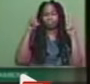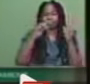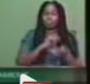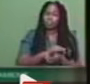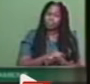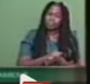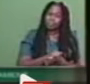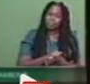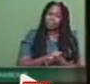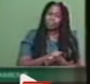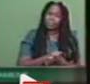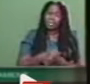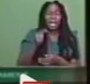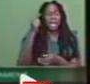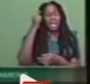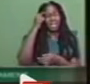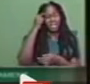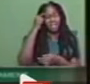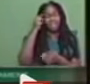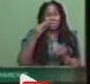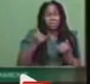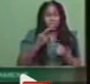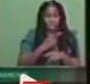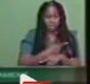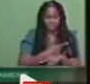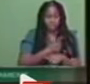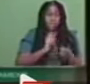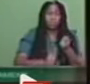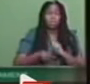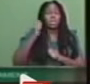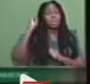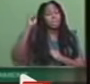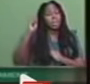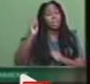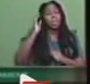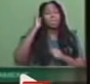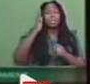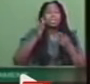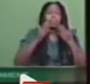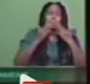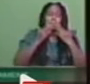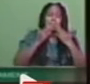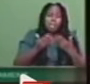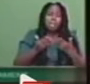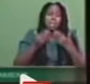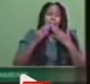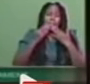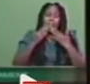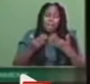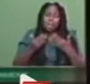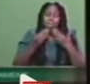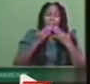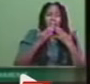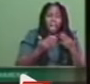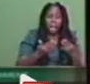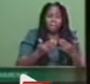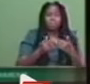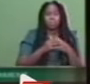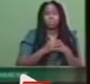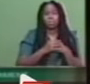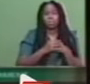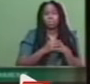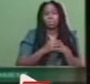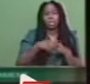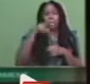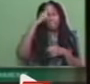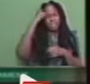should be very grateful that we had the fiscal space in this pandemic time because of the government I